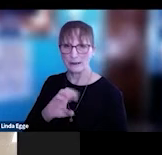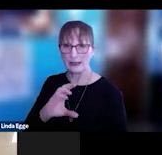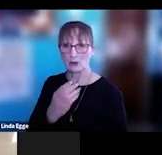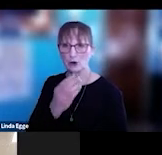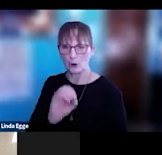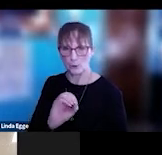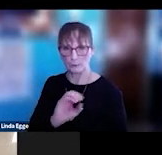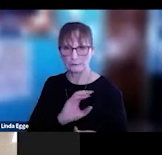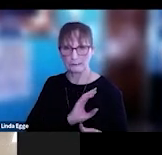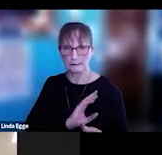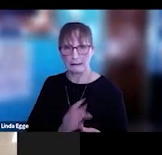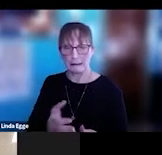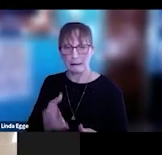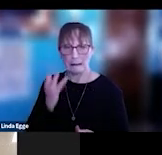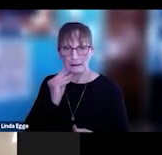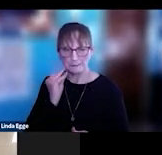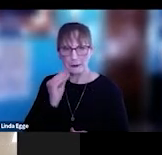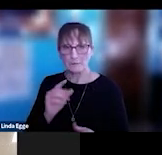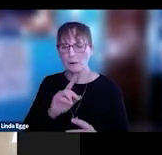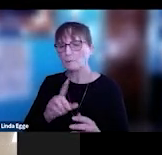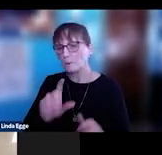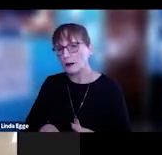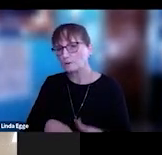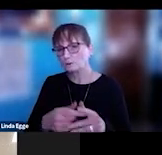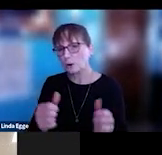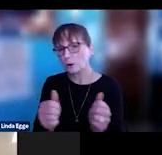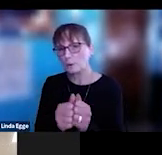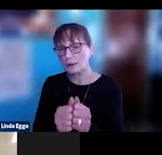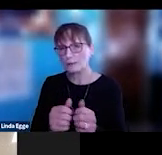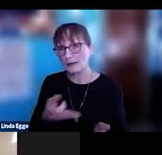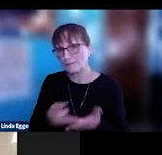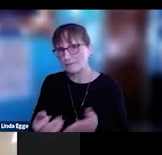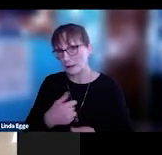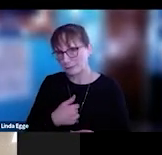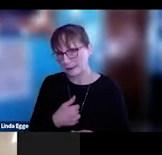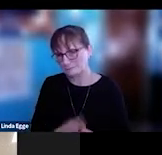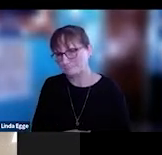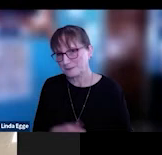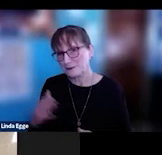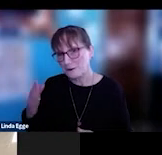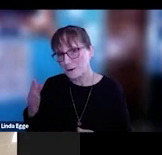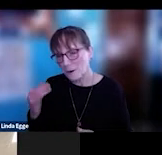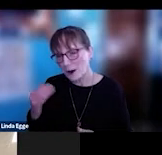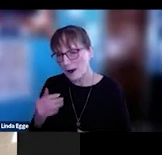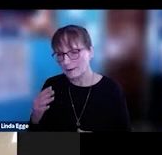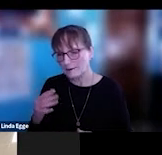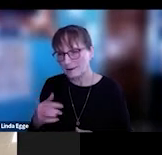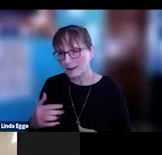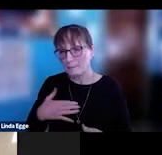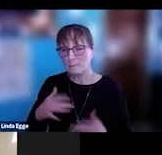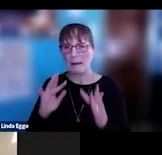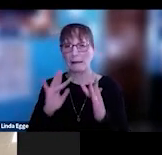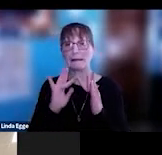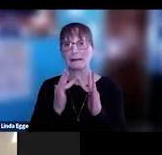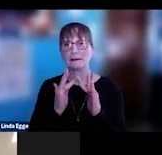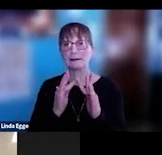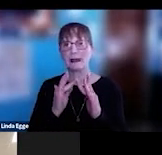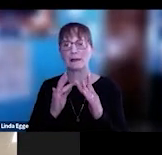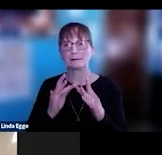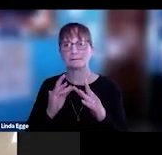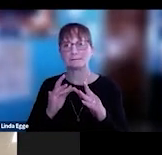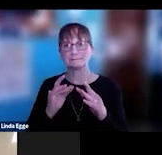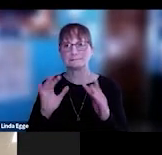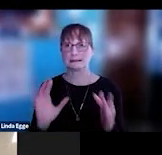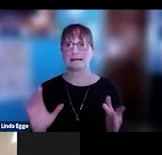where technology, what I started with, failed me. Because my internet connection for my computer, for whatever